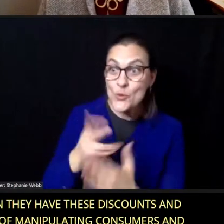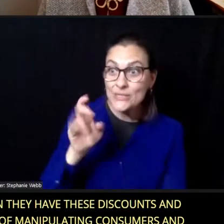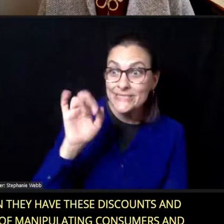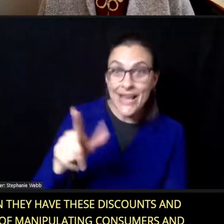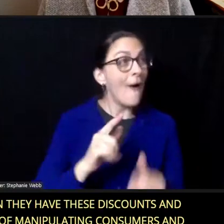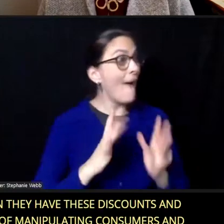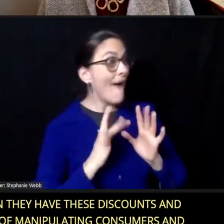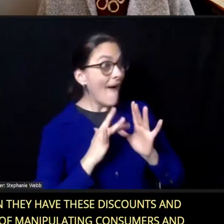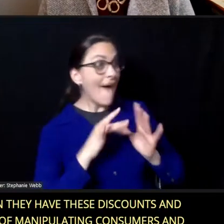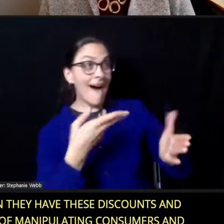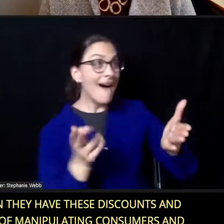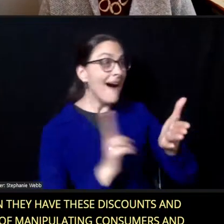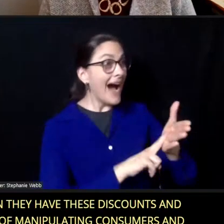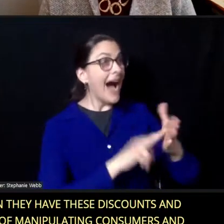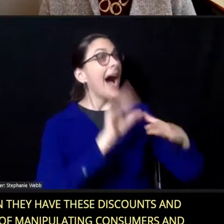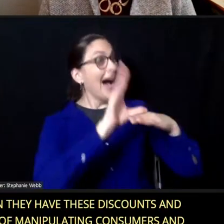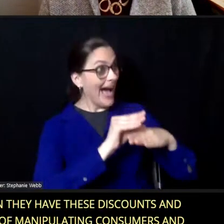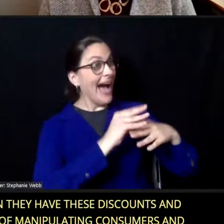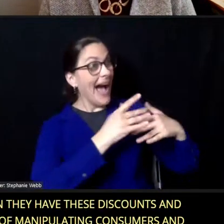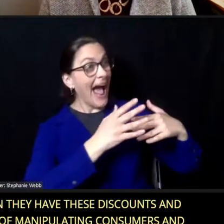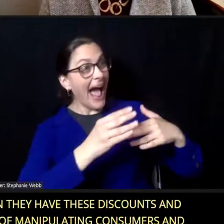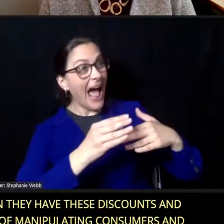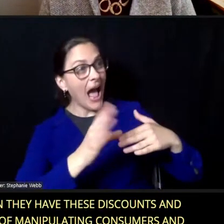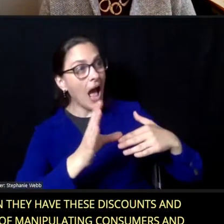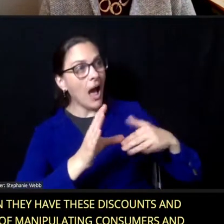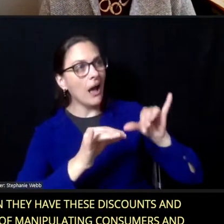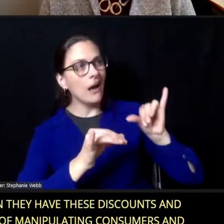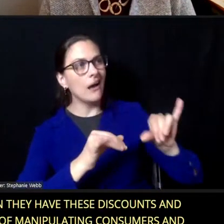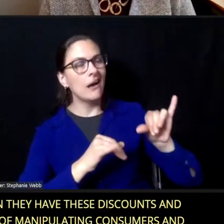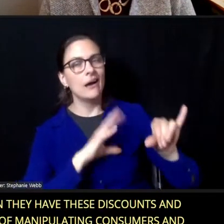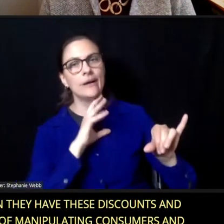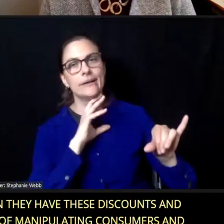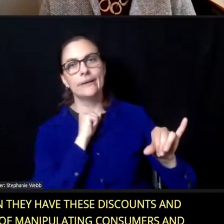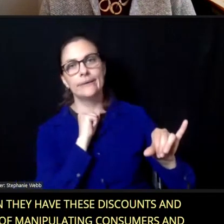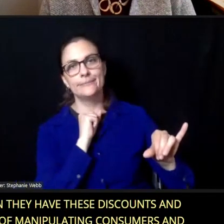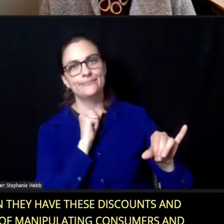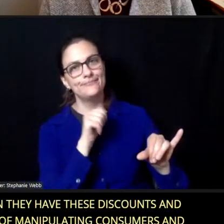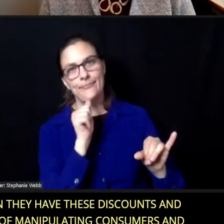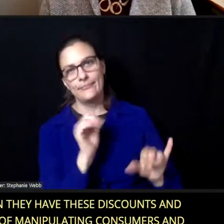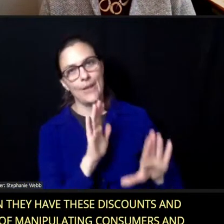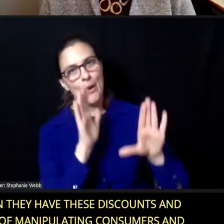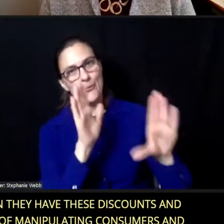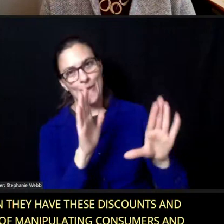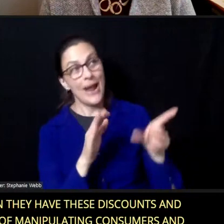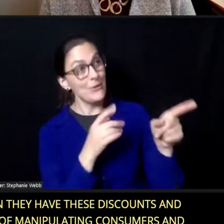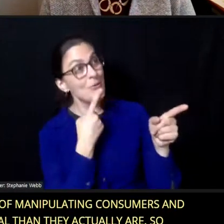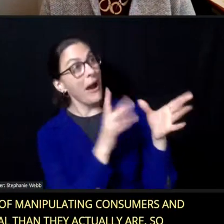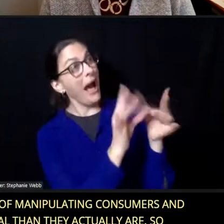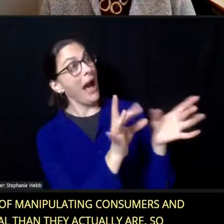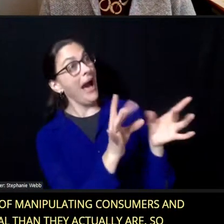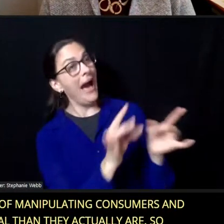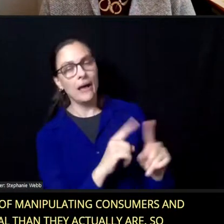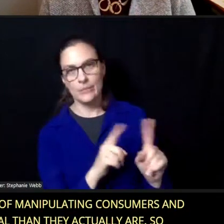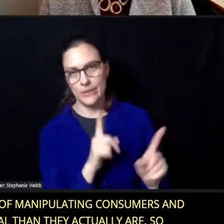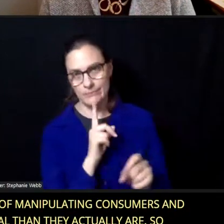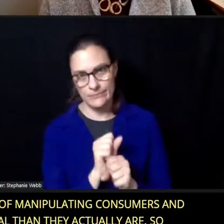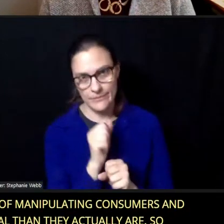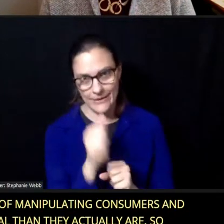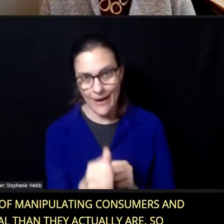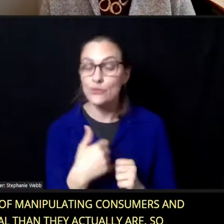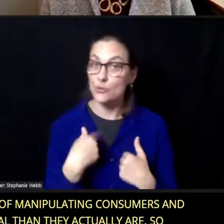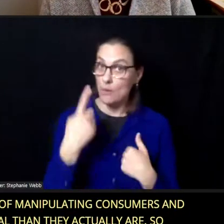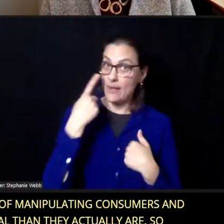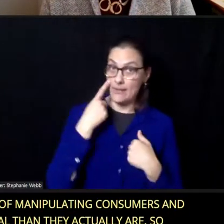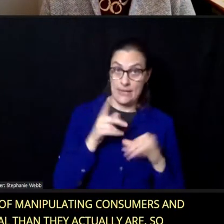I think it's difficult for consumers to actually rationally make comparisons when they're dealing with these